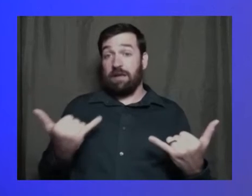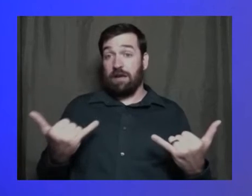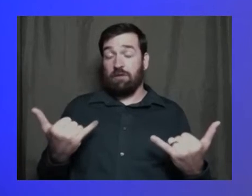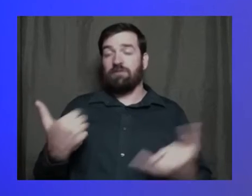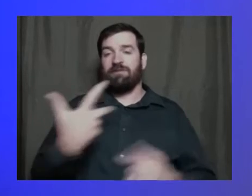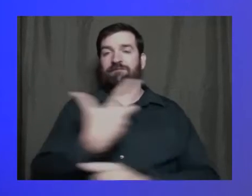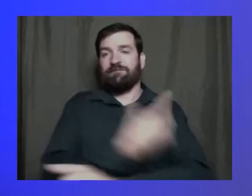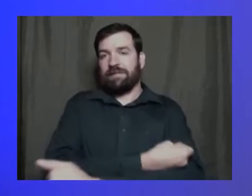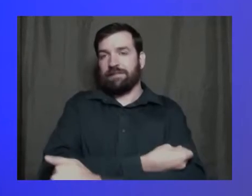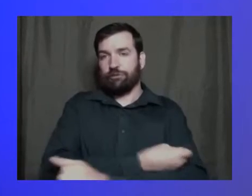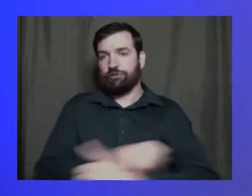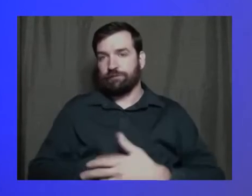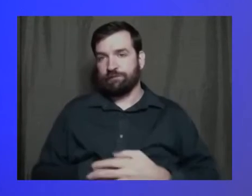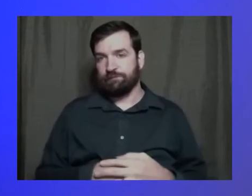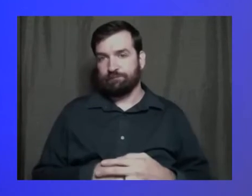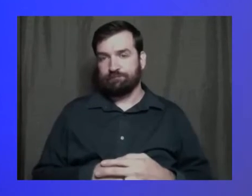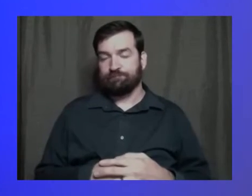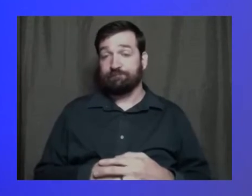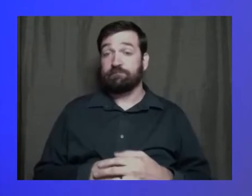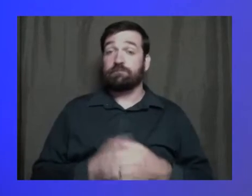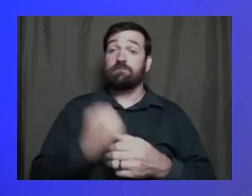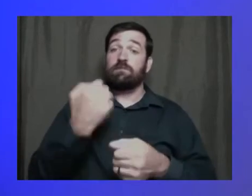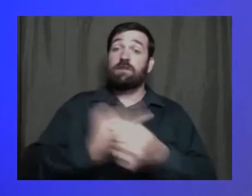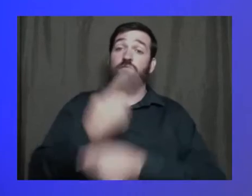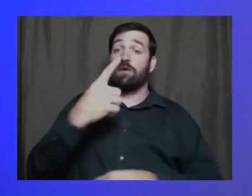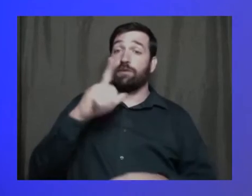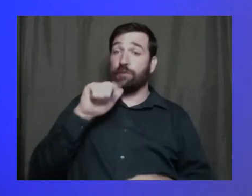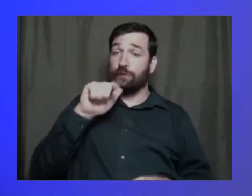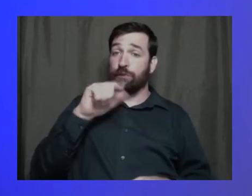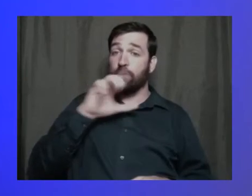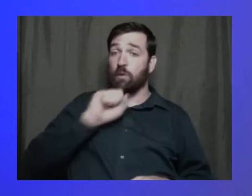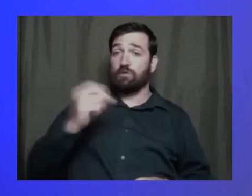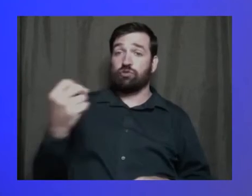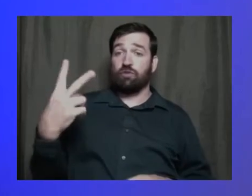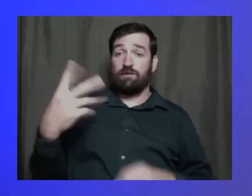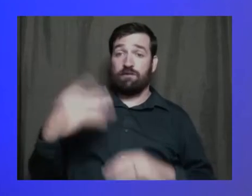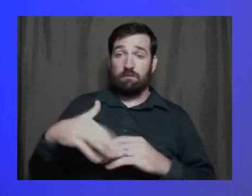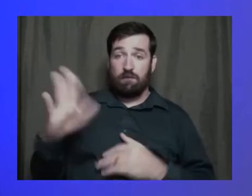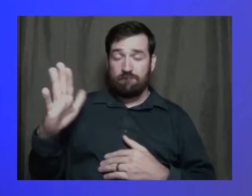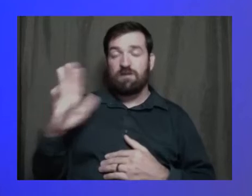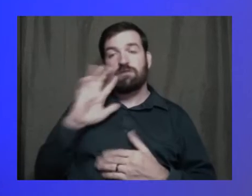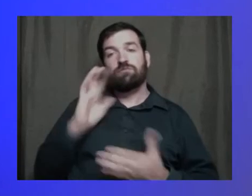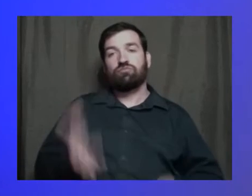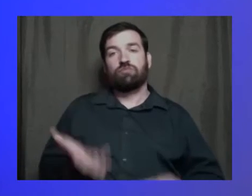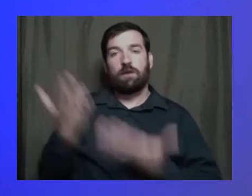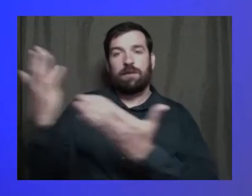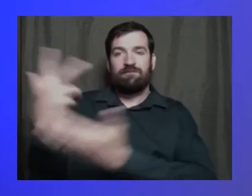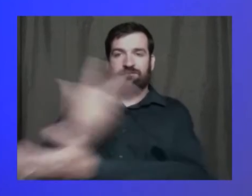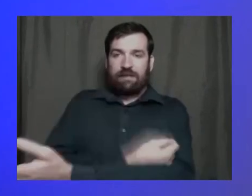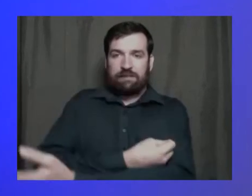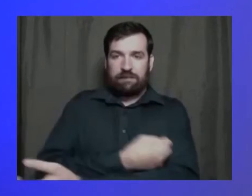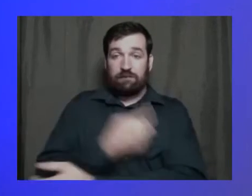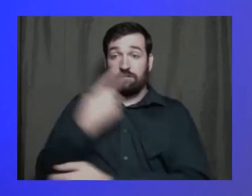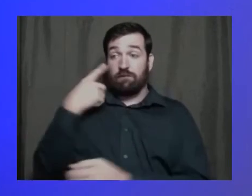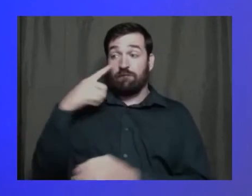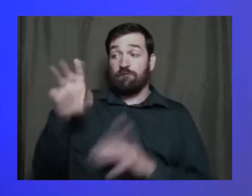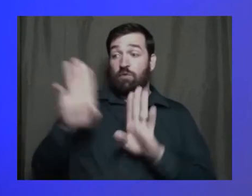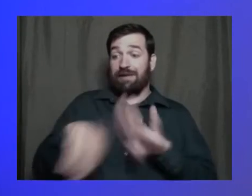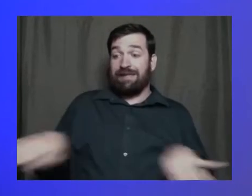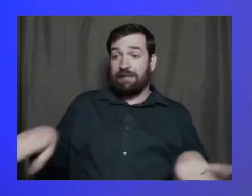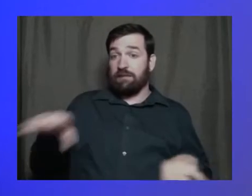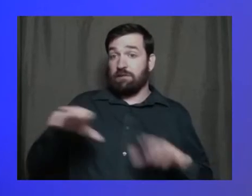vaccination. So everybody who's 12 and older, we recommend getting vaccinated. For our kids that are under the age of 12, we talk